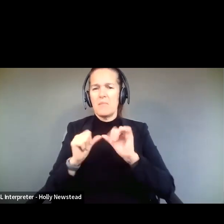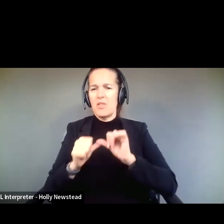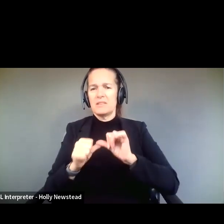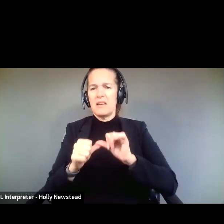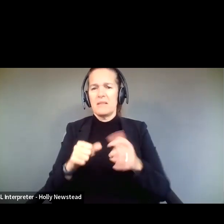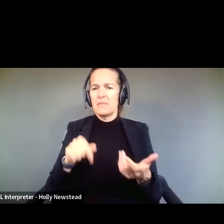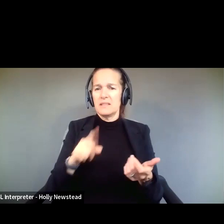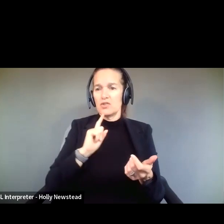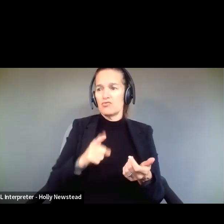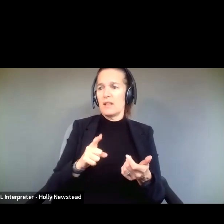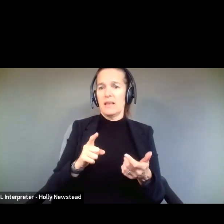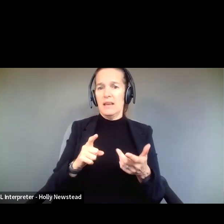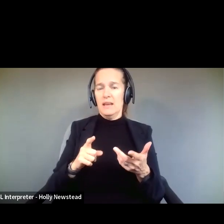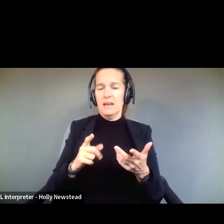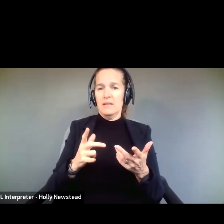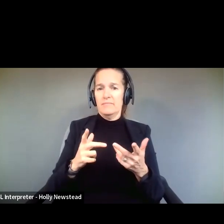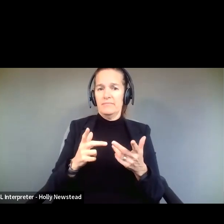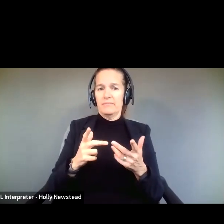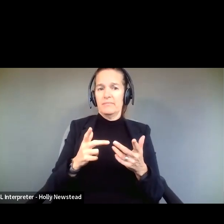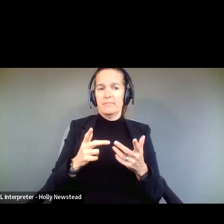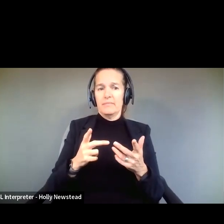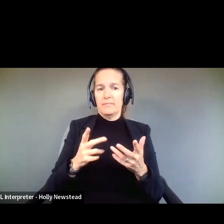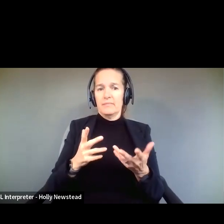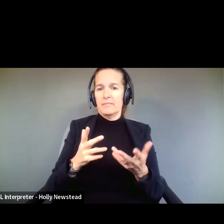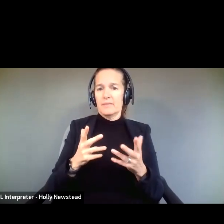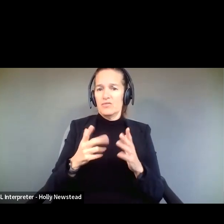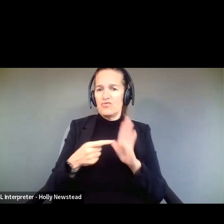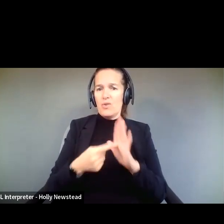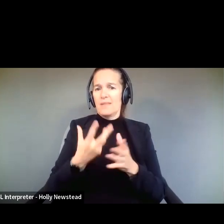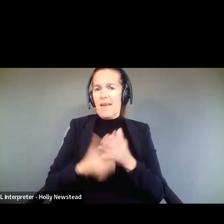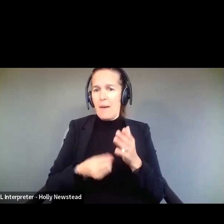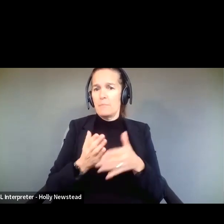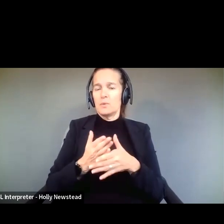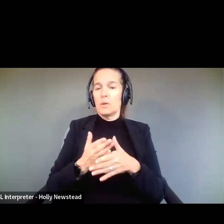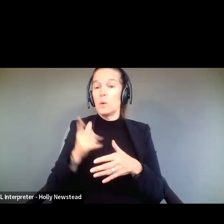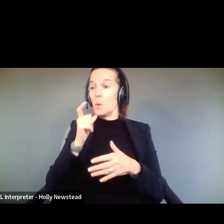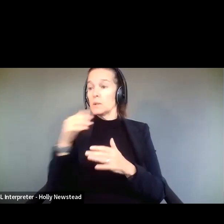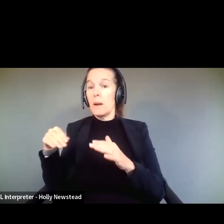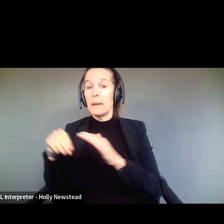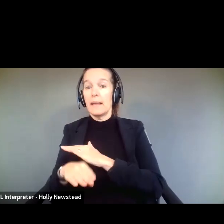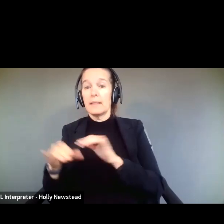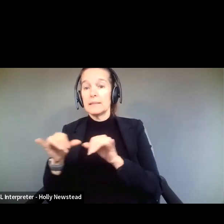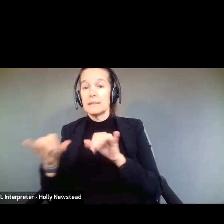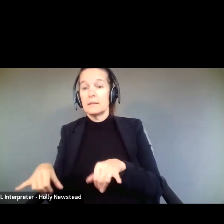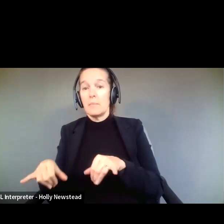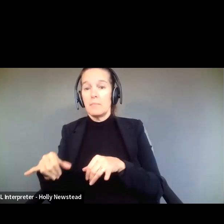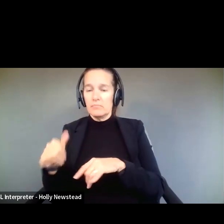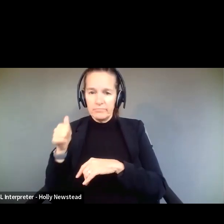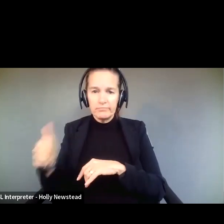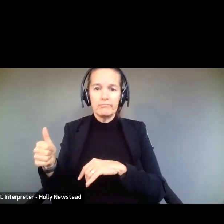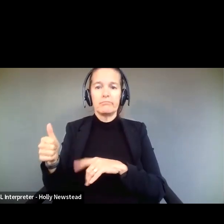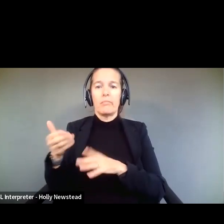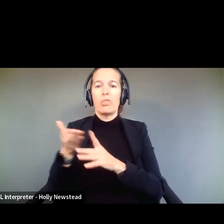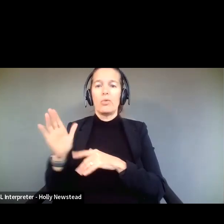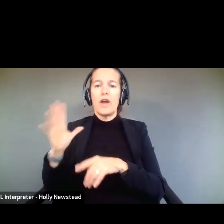frontier between the disparities and the gap between who's coming into the system through their own experience